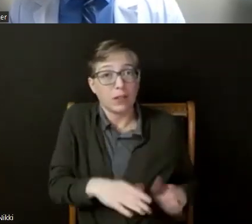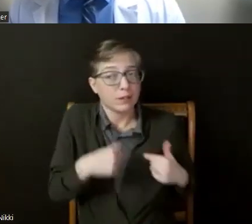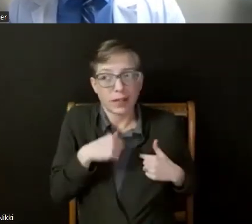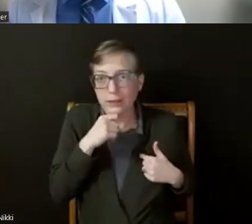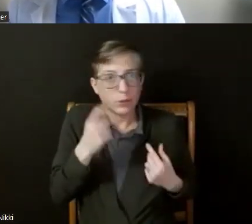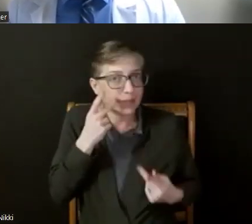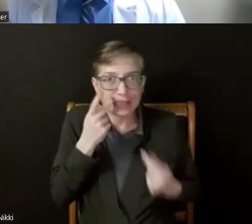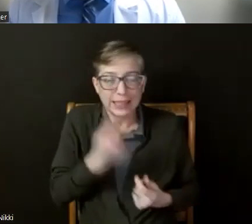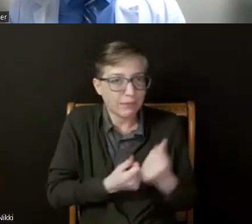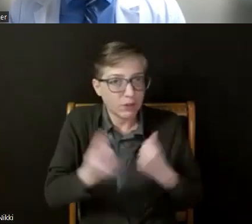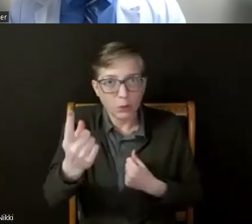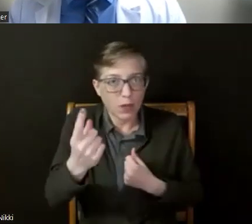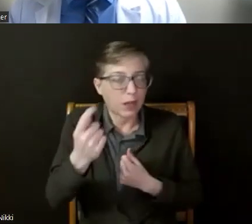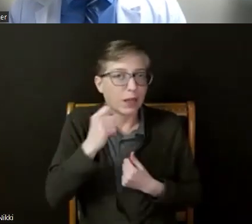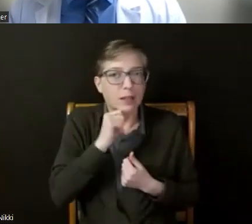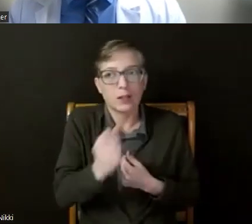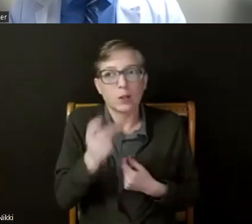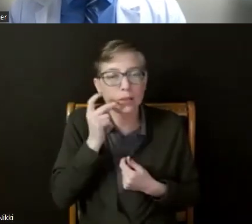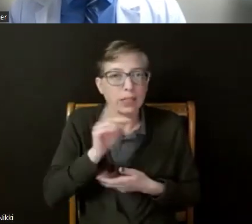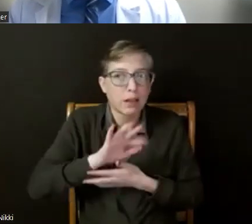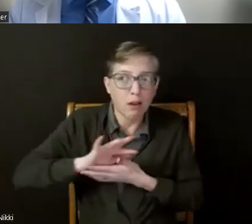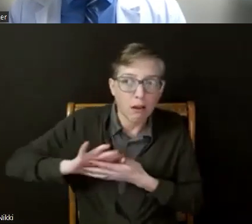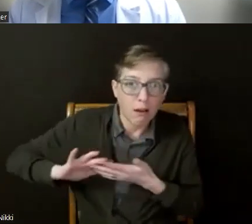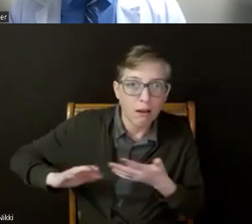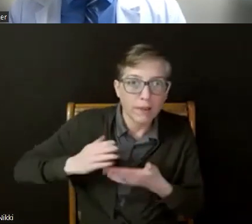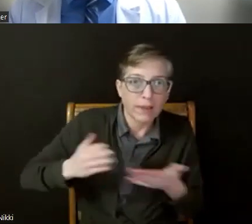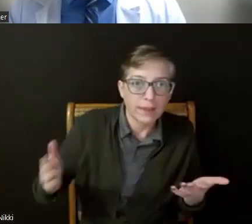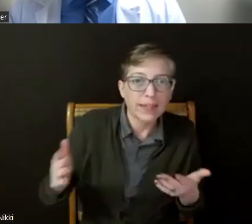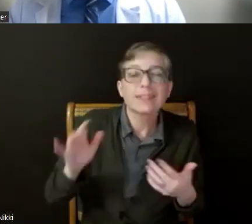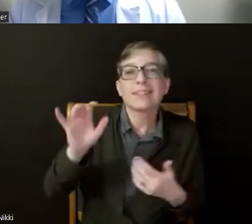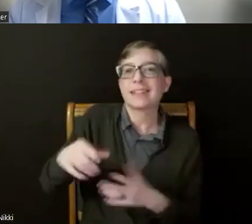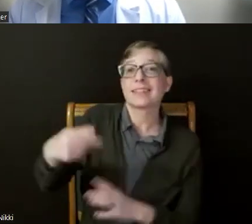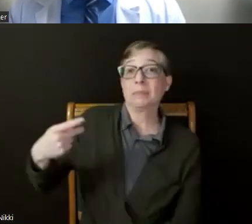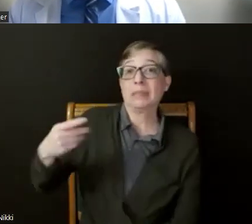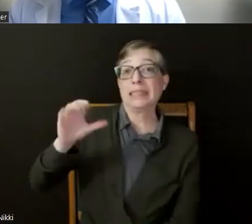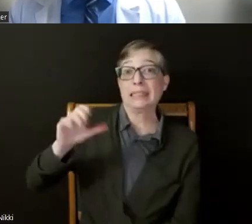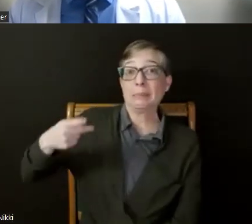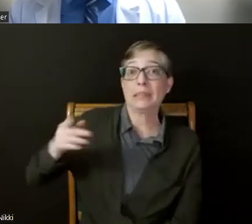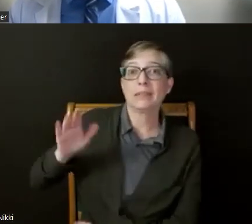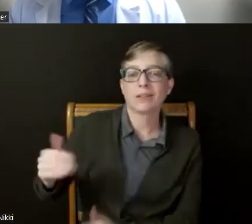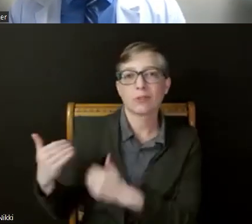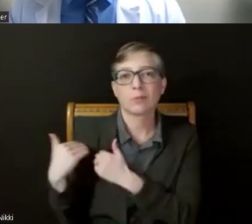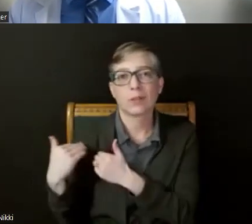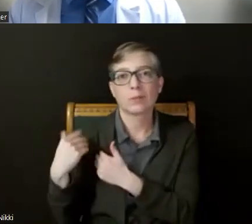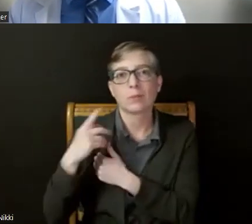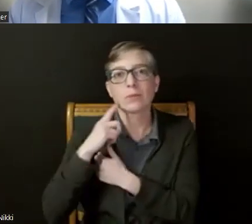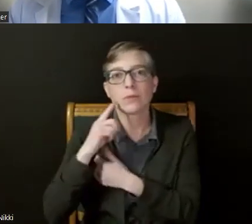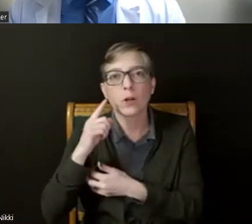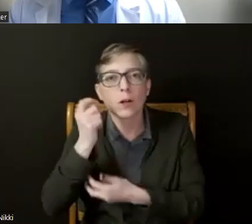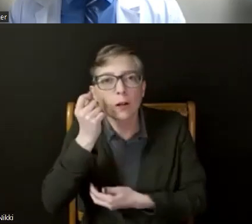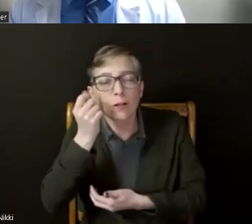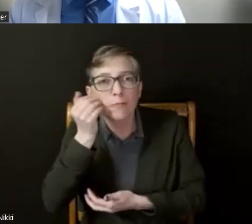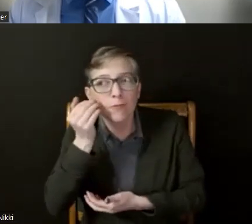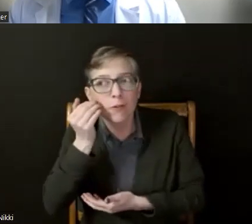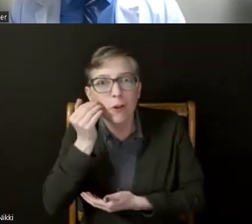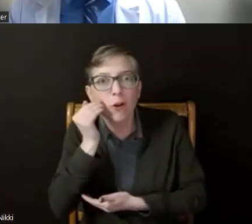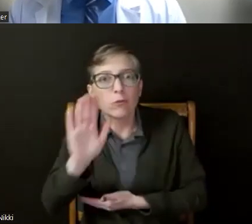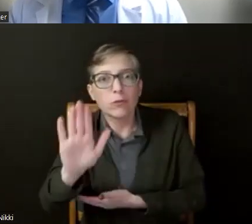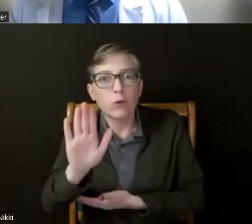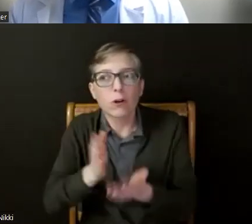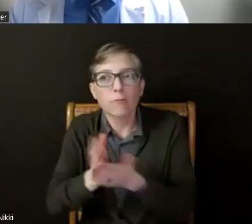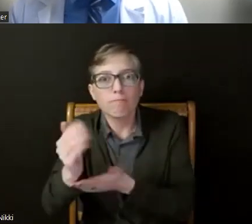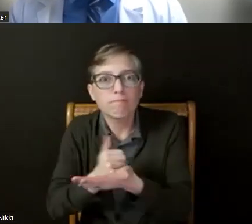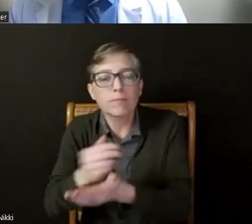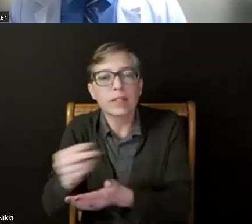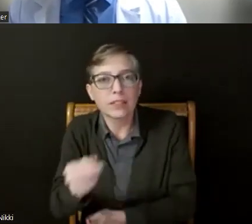care doctor's job is, to kind of see you, quarterback your care, and make sure you're getting all the health maintenance stuff you need. And,